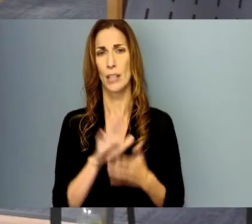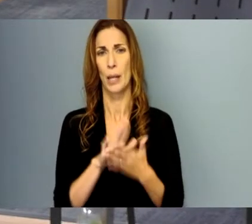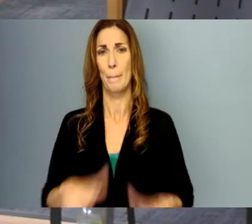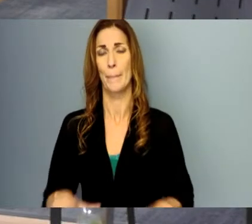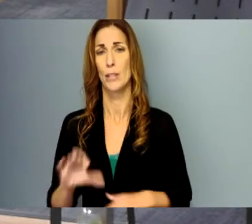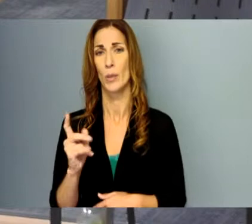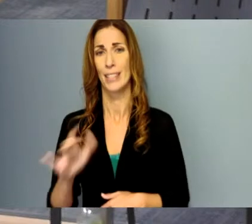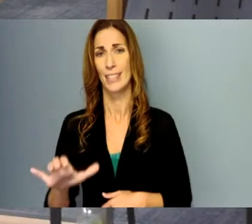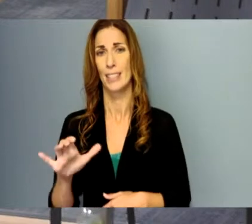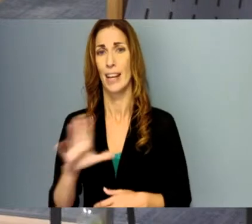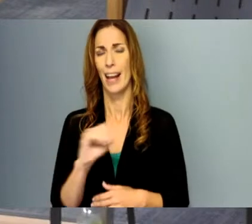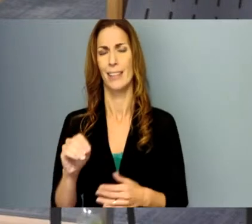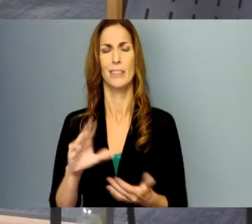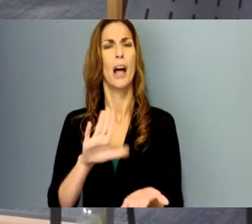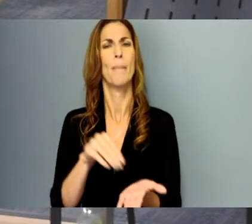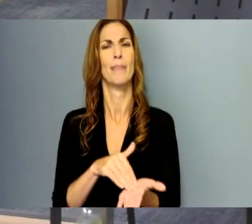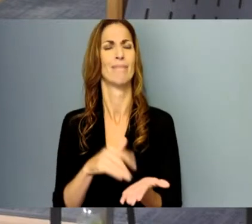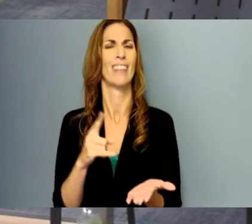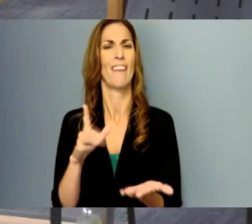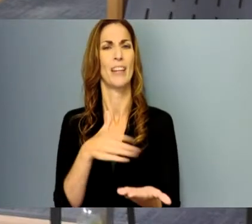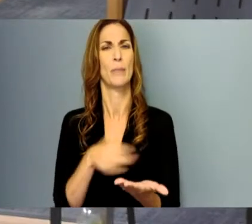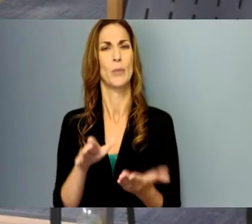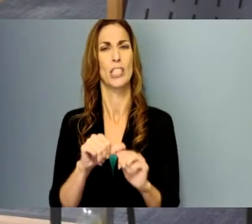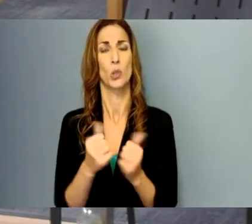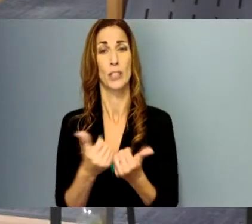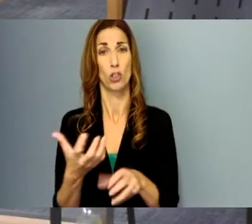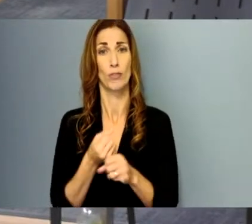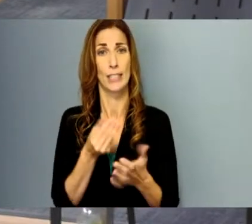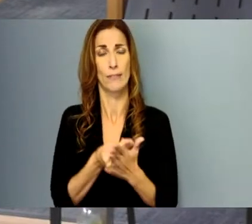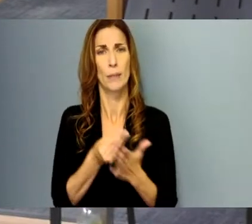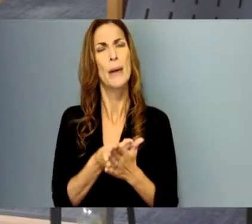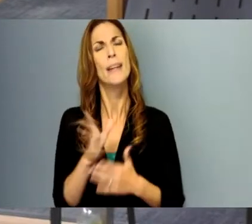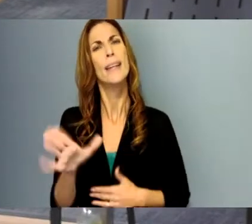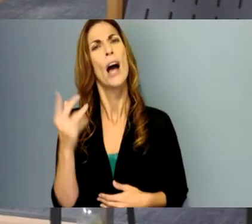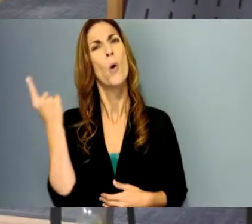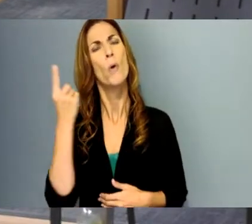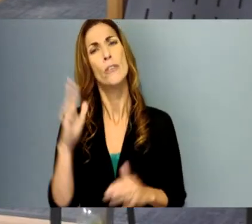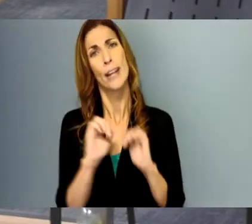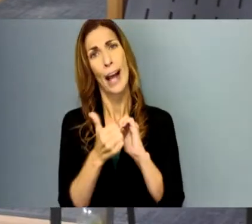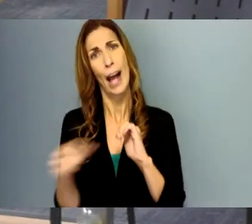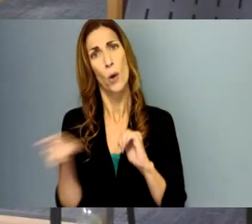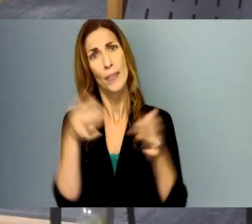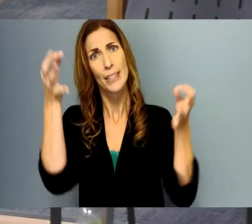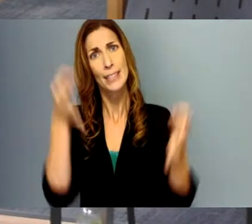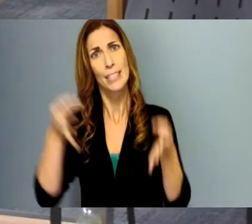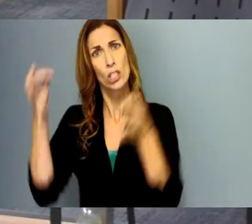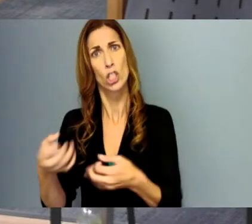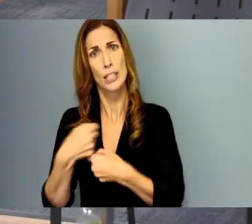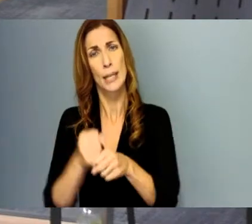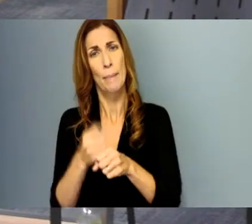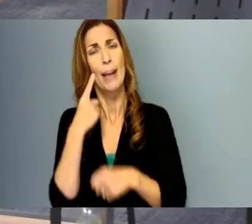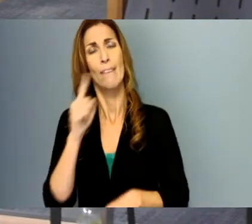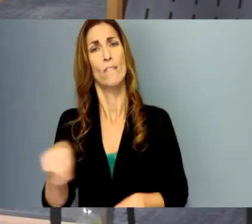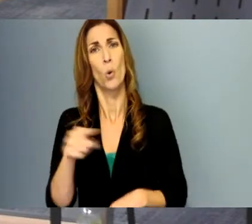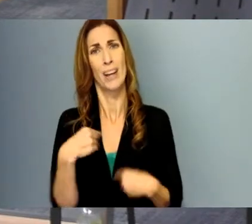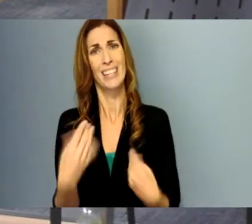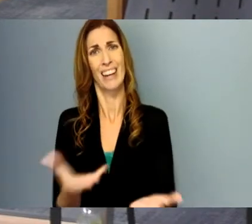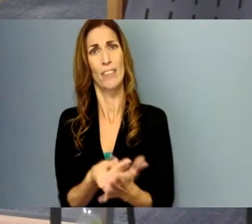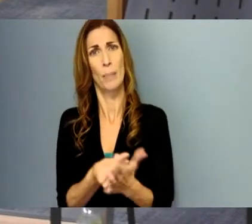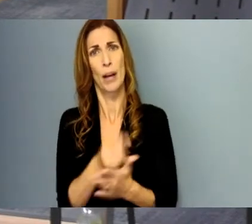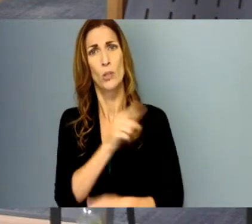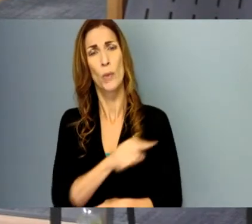Penridge Music Association receiving monies. I was wondering how do these decisions get made for giving money to